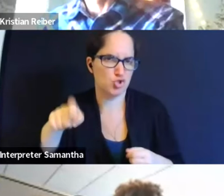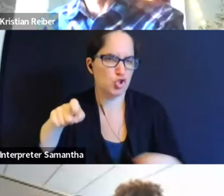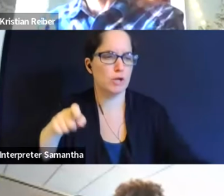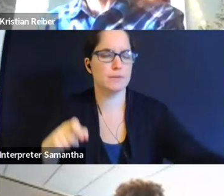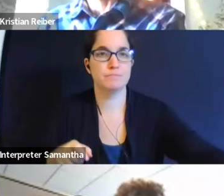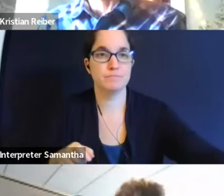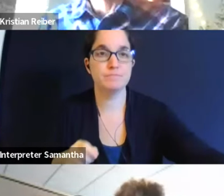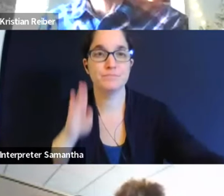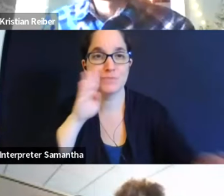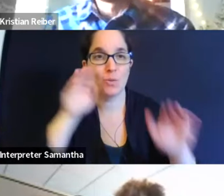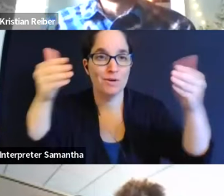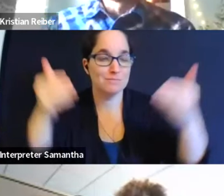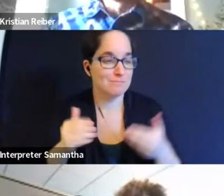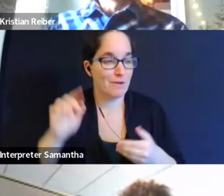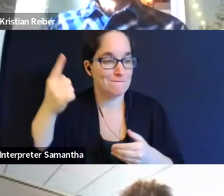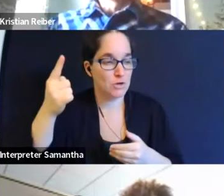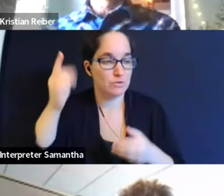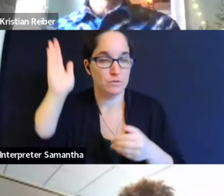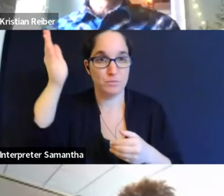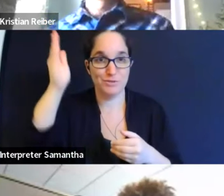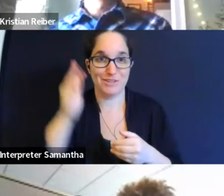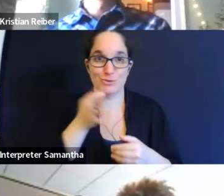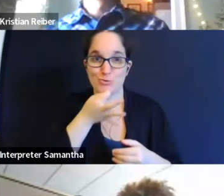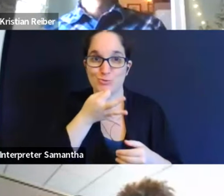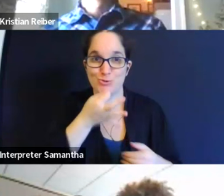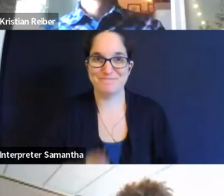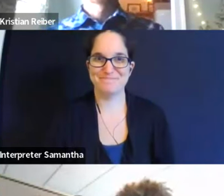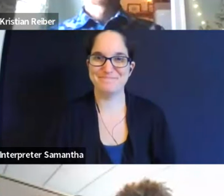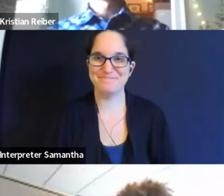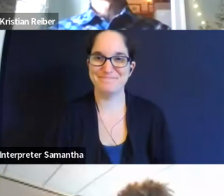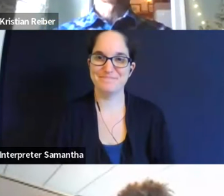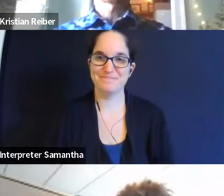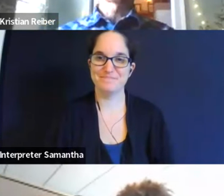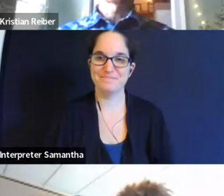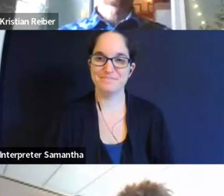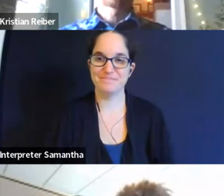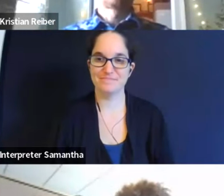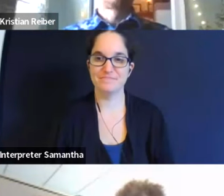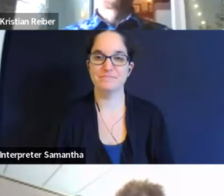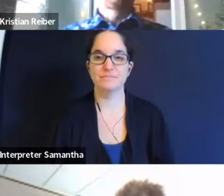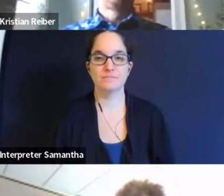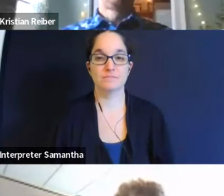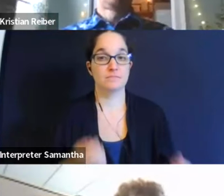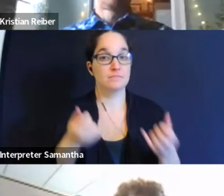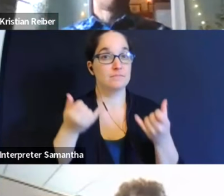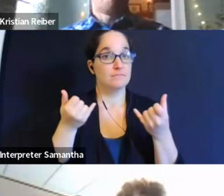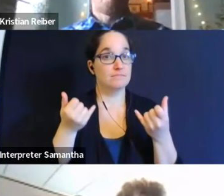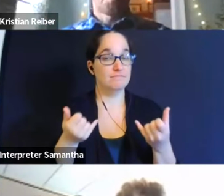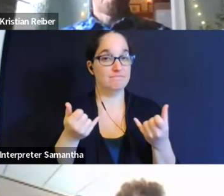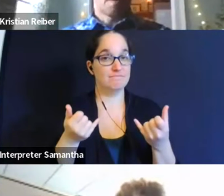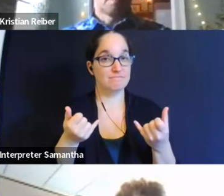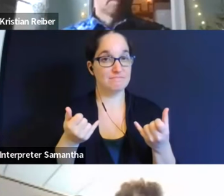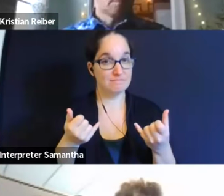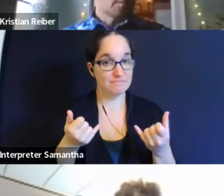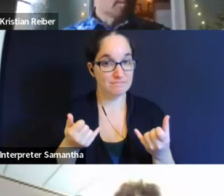So I will introduce our presenter in just a second, but I also wanted to say not only are we going